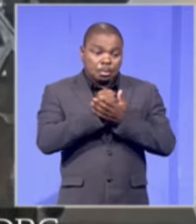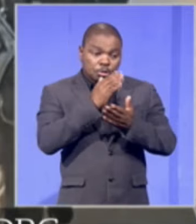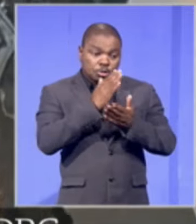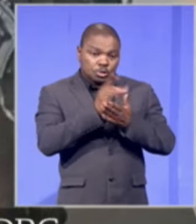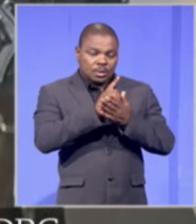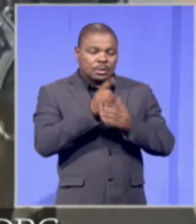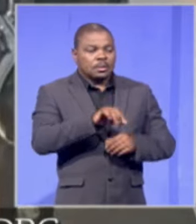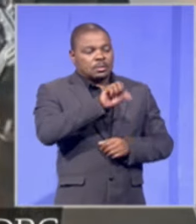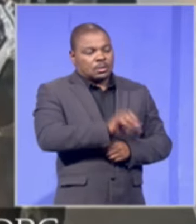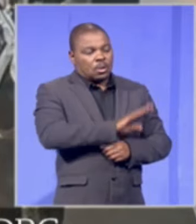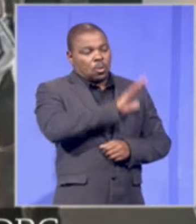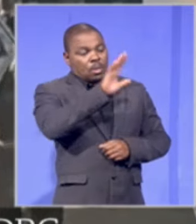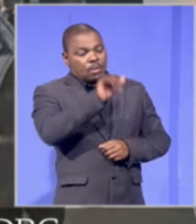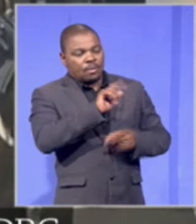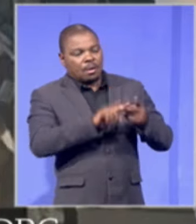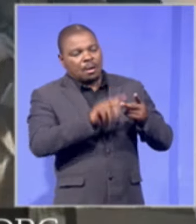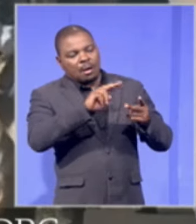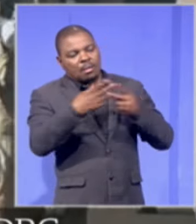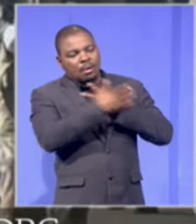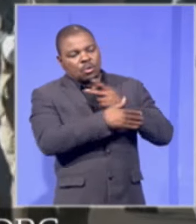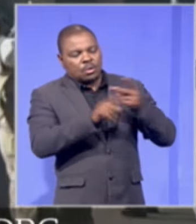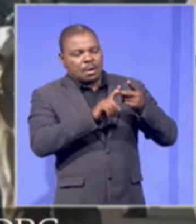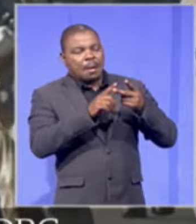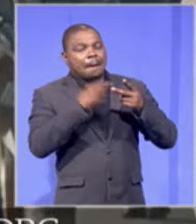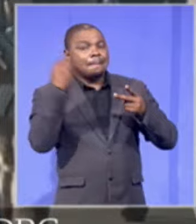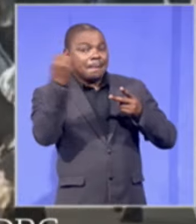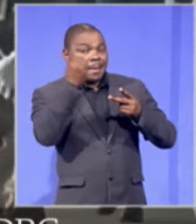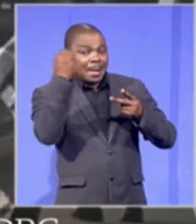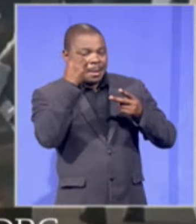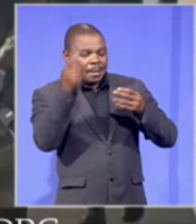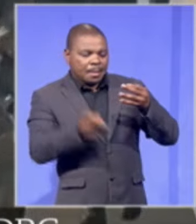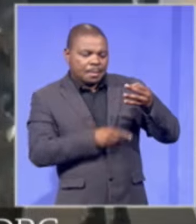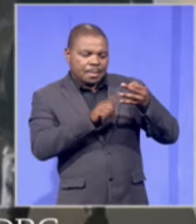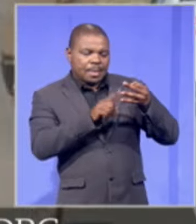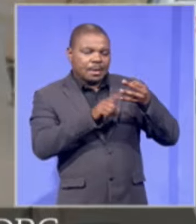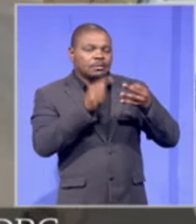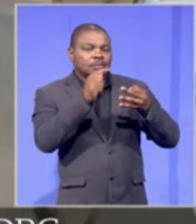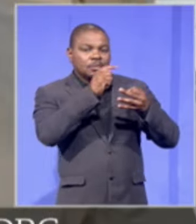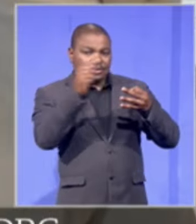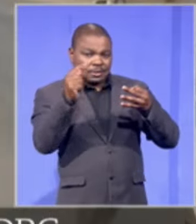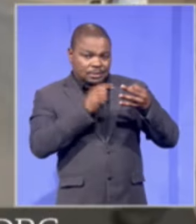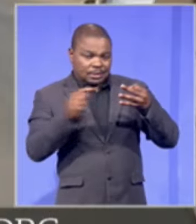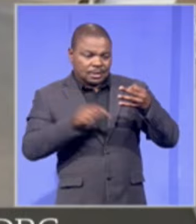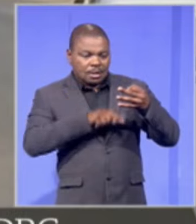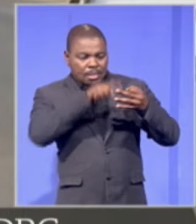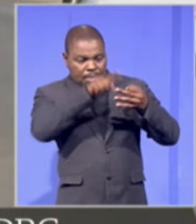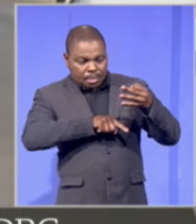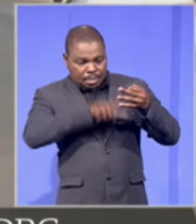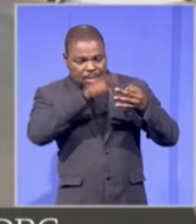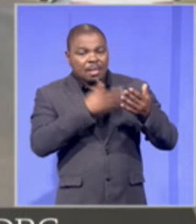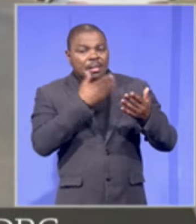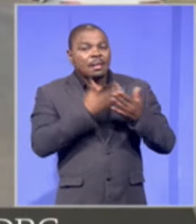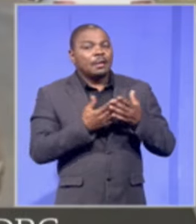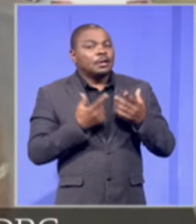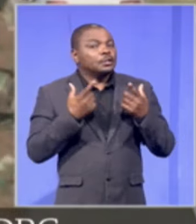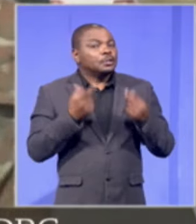le dinaha tse pedi ke bolela ka Malawi ho kenyelletswa le Tanzania ba kgona hore